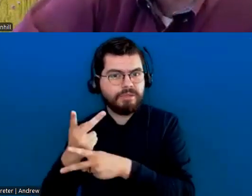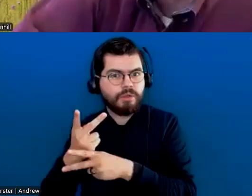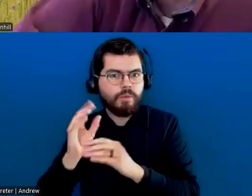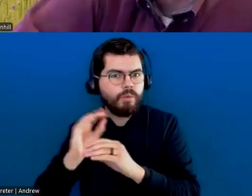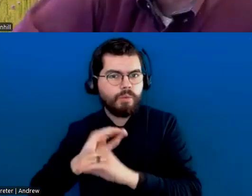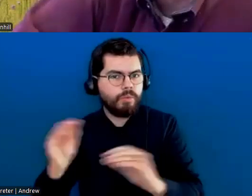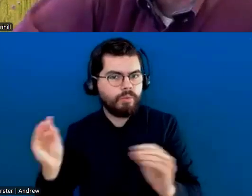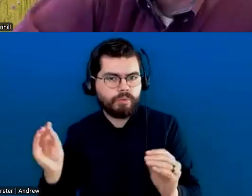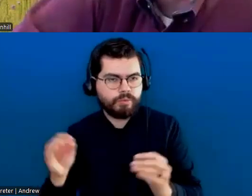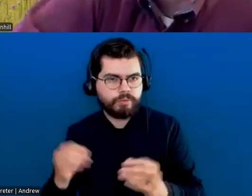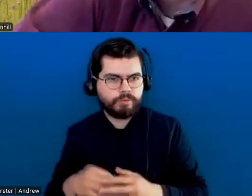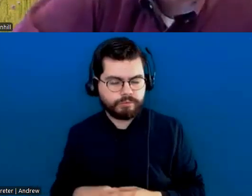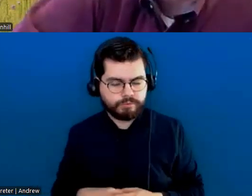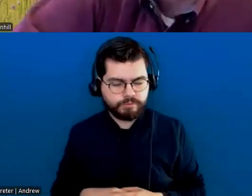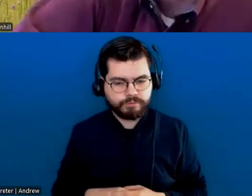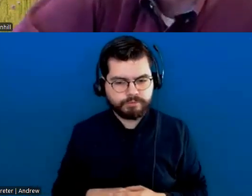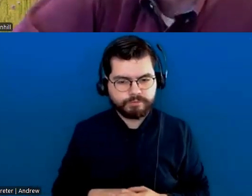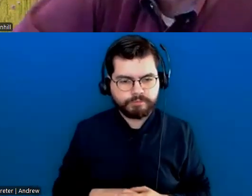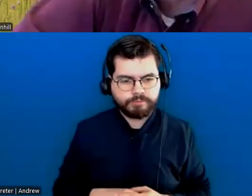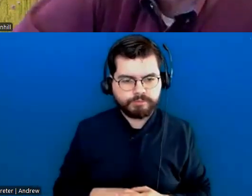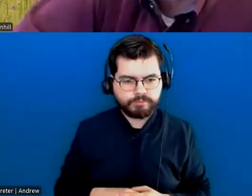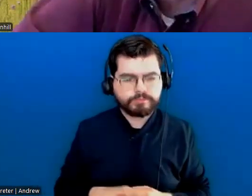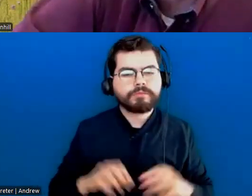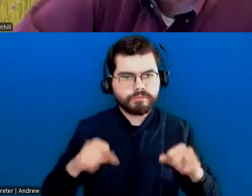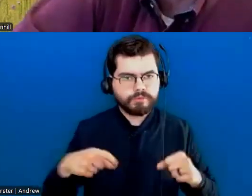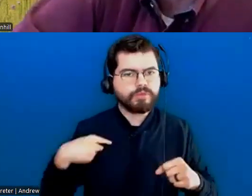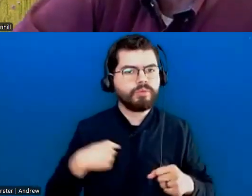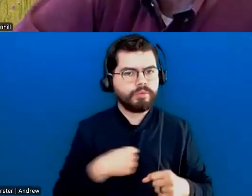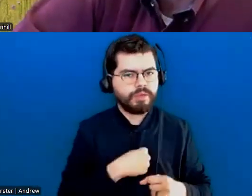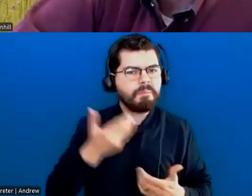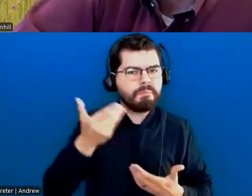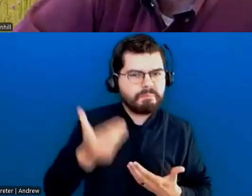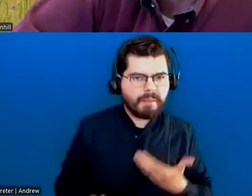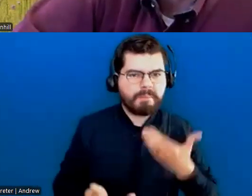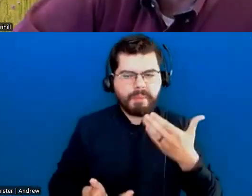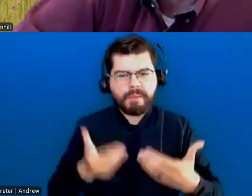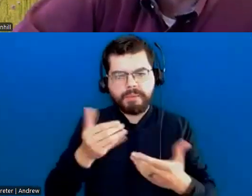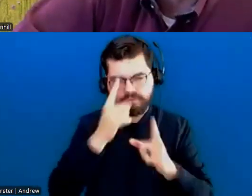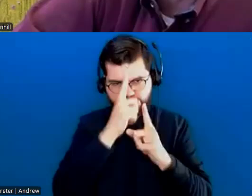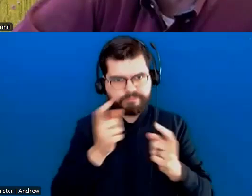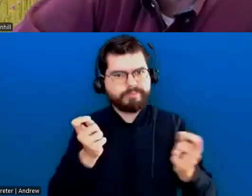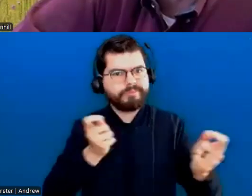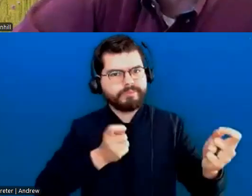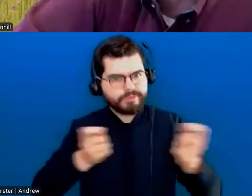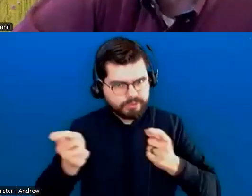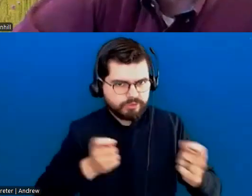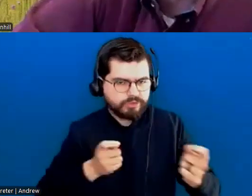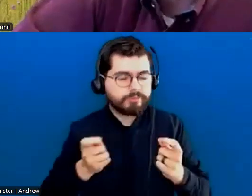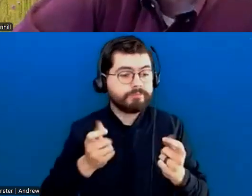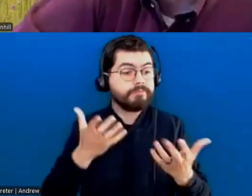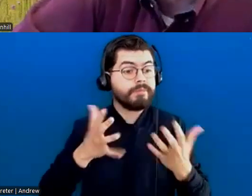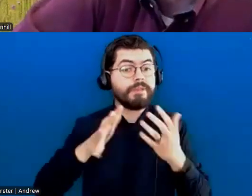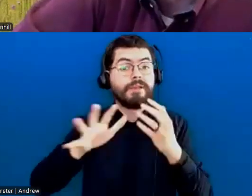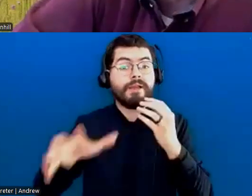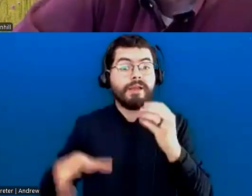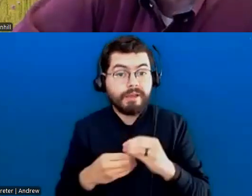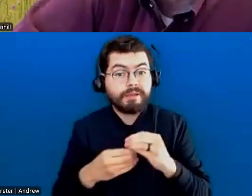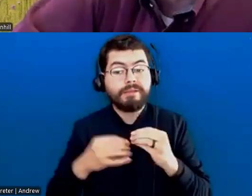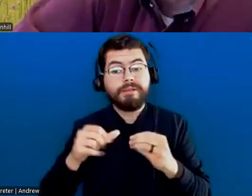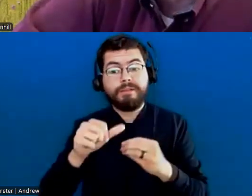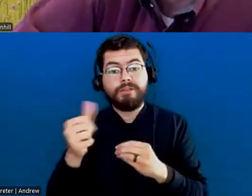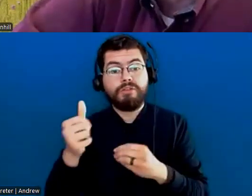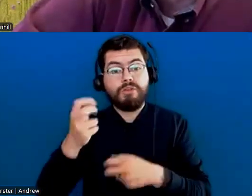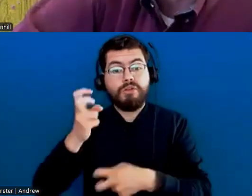happening, and then we can take steps to manage towards something, right? To maybe supplement plant another hard